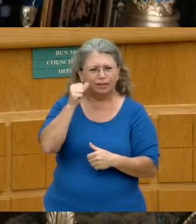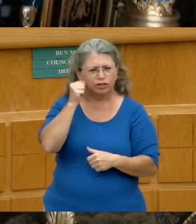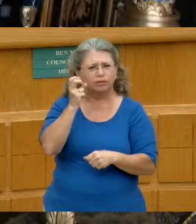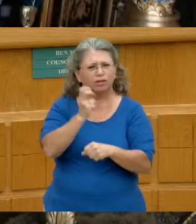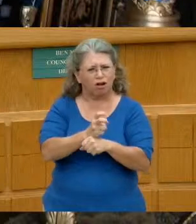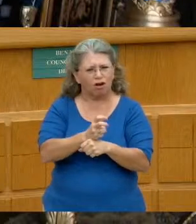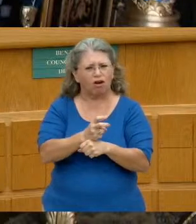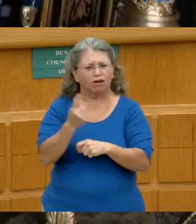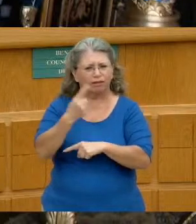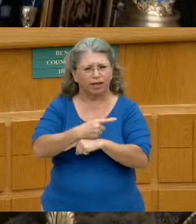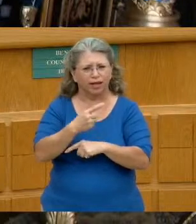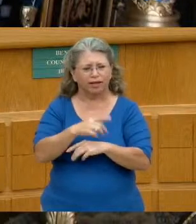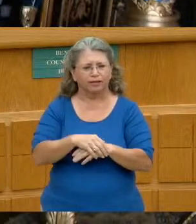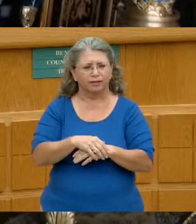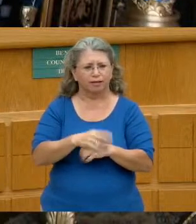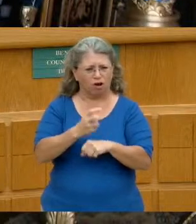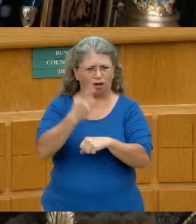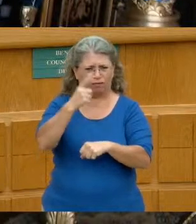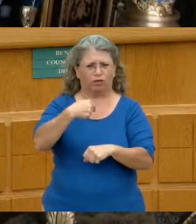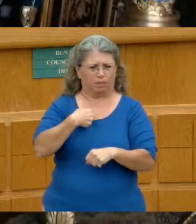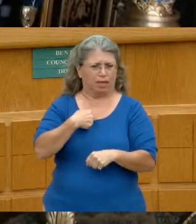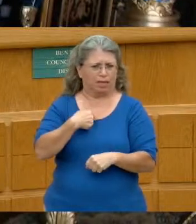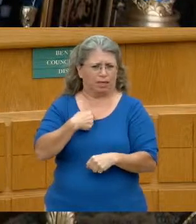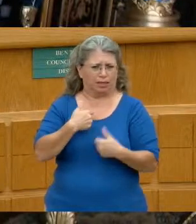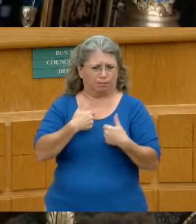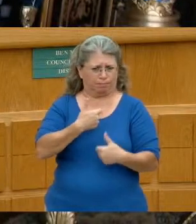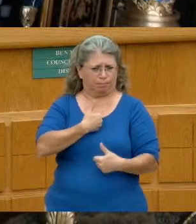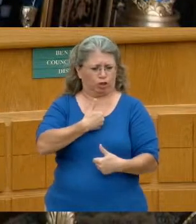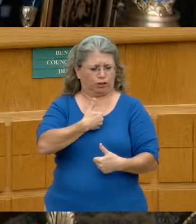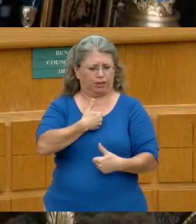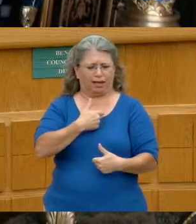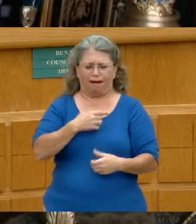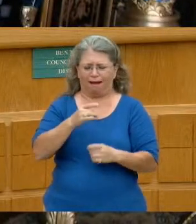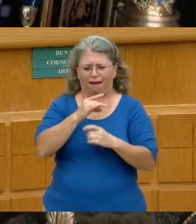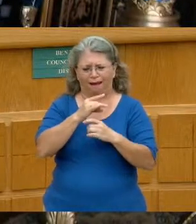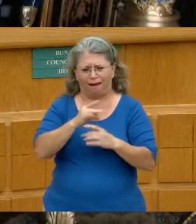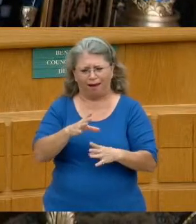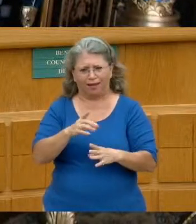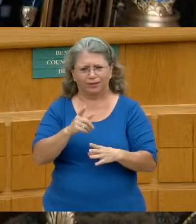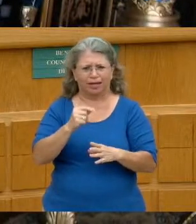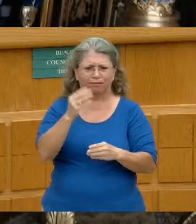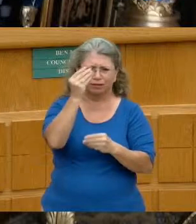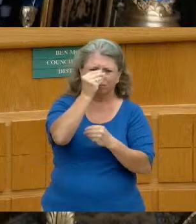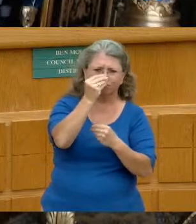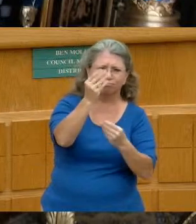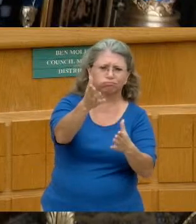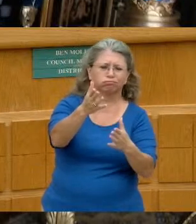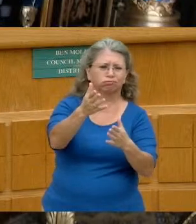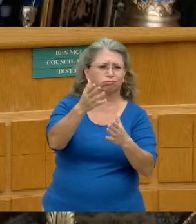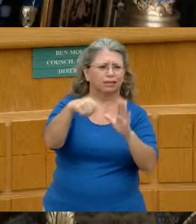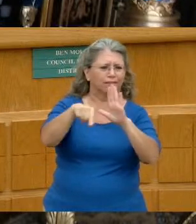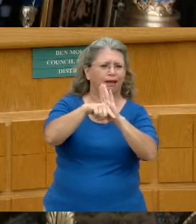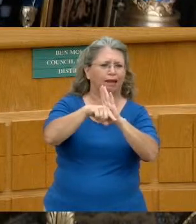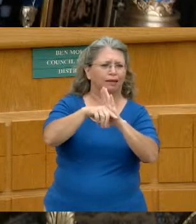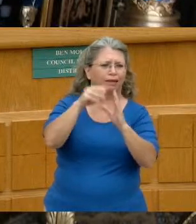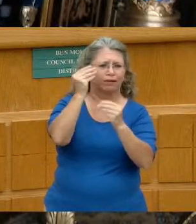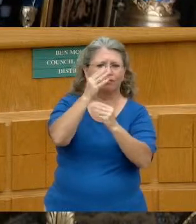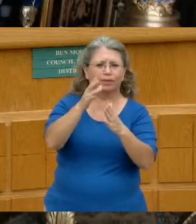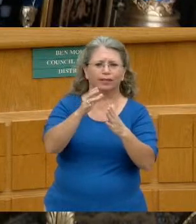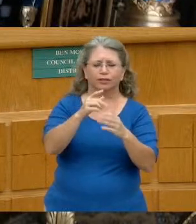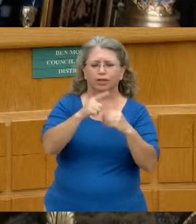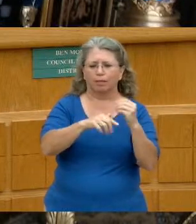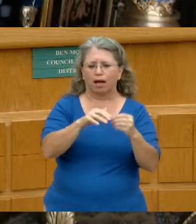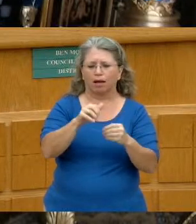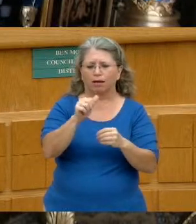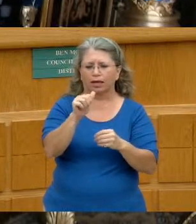hard for me personally. I hate coming and sharing information that is negative, that cases are going up